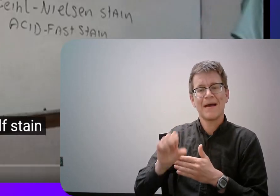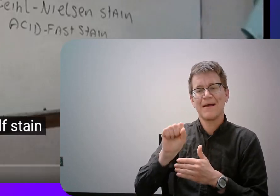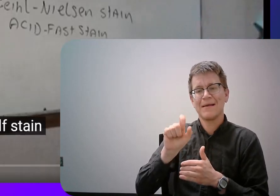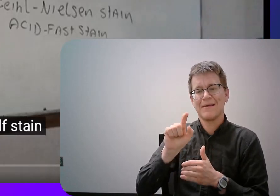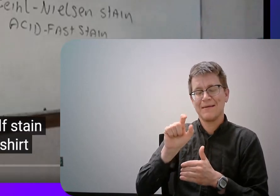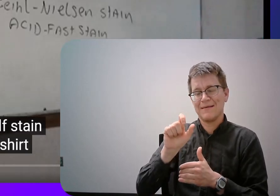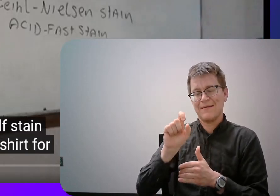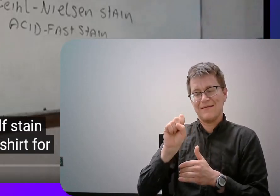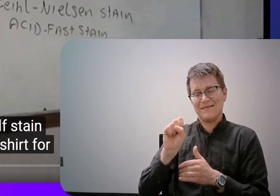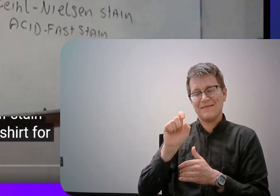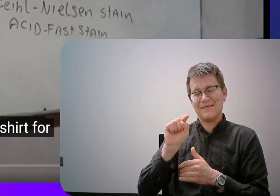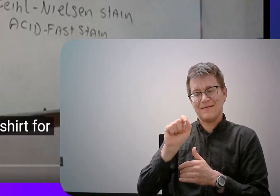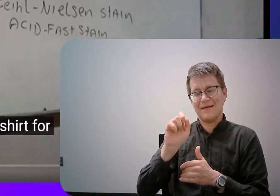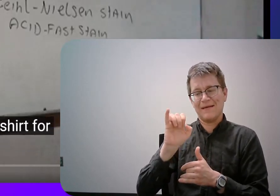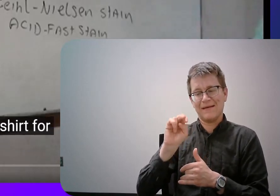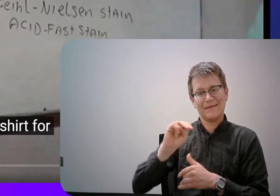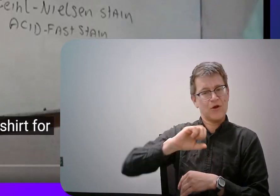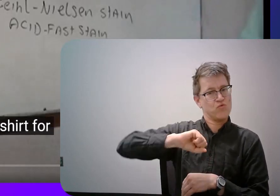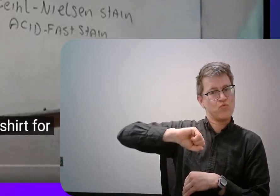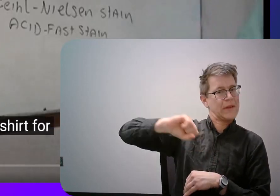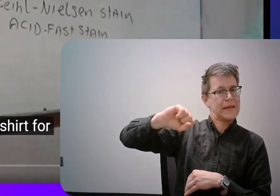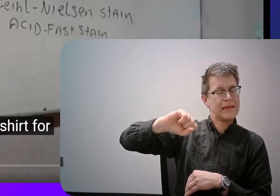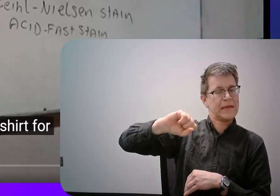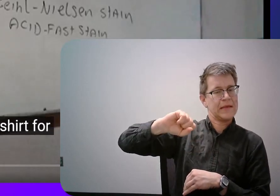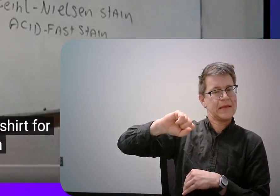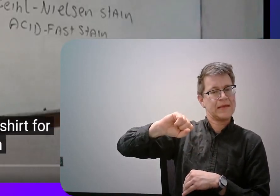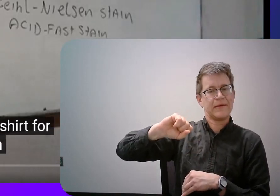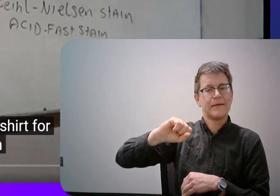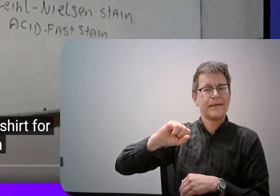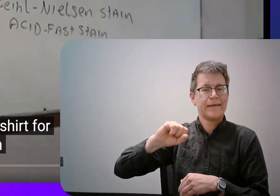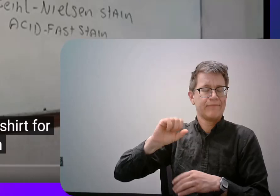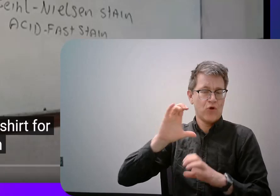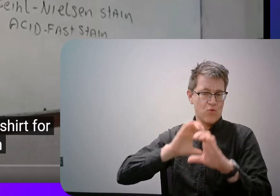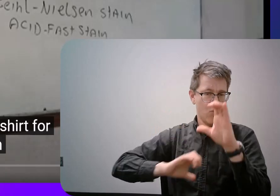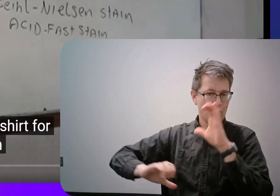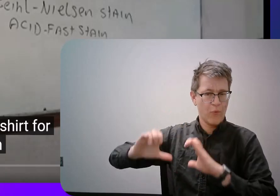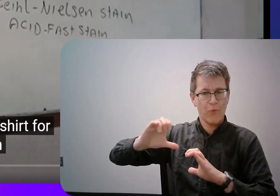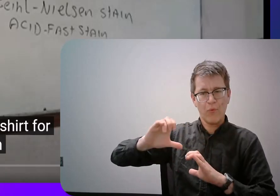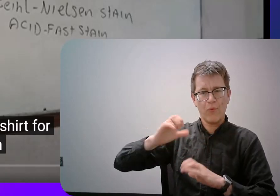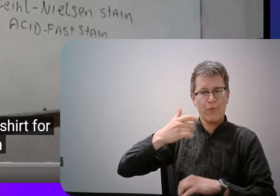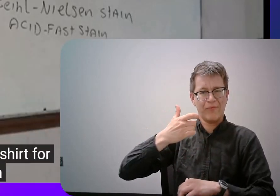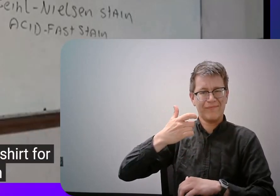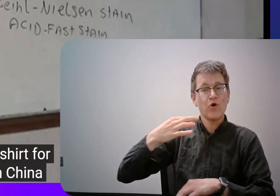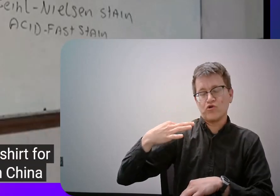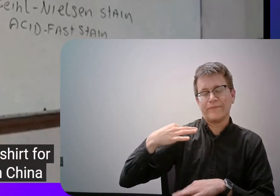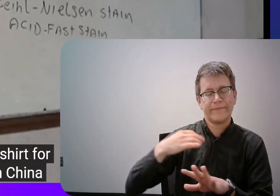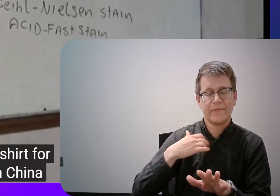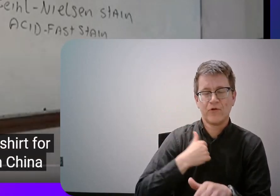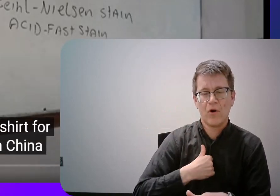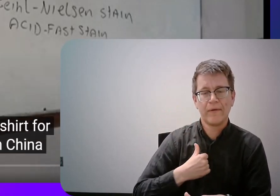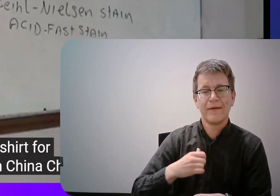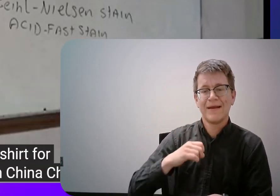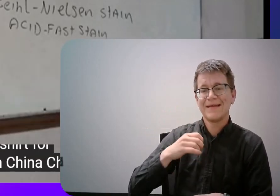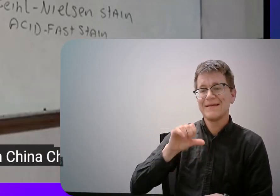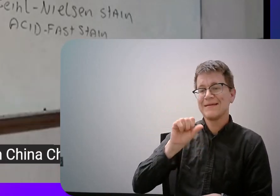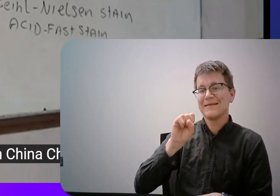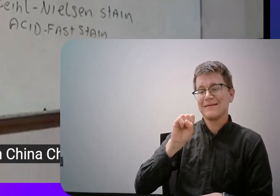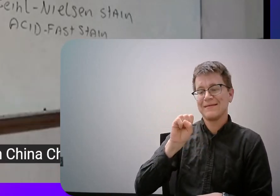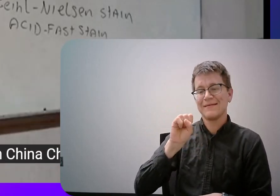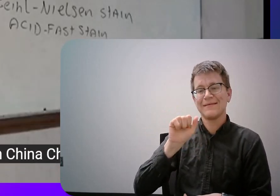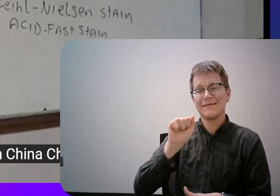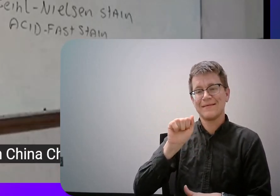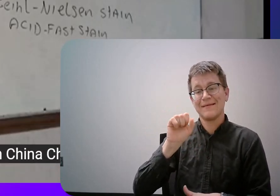and wrinkle-resistant shirt for $10, straight from China. Yeah? China. Huh? China.